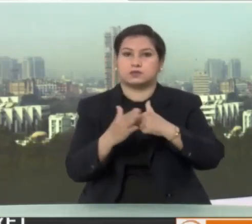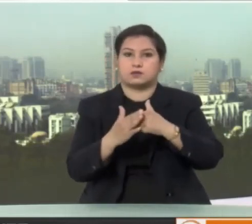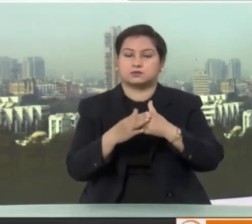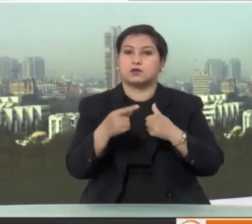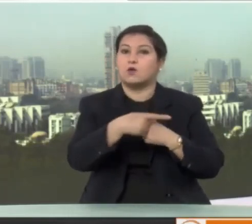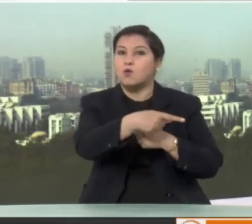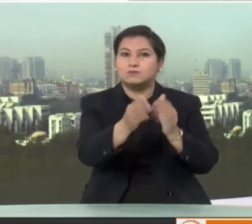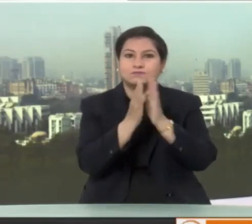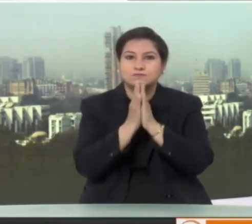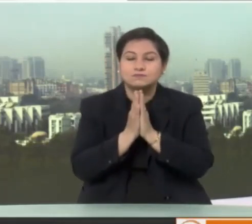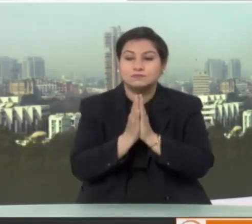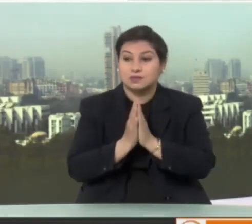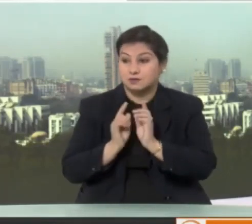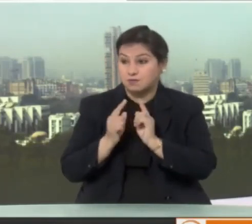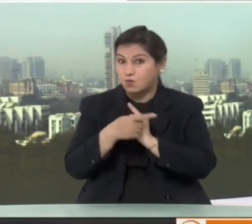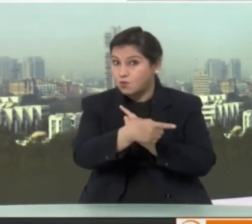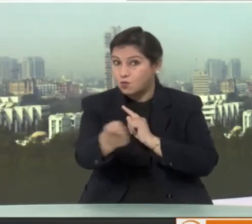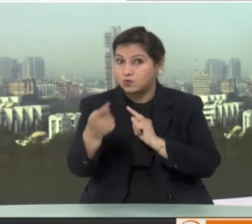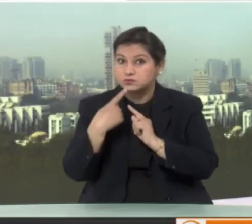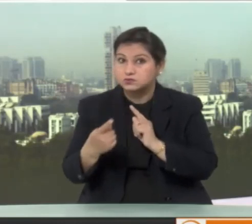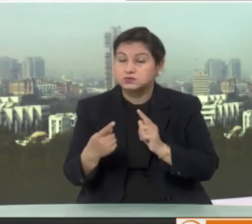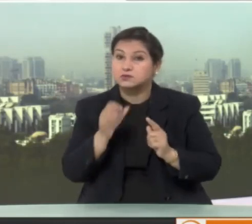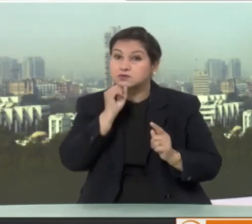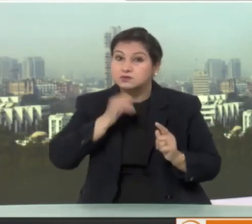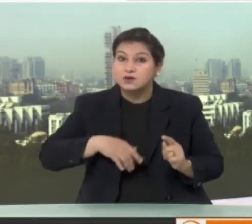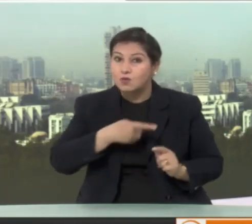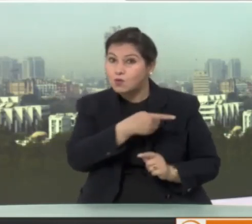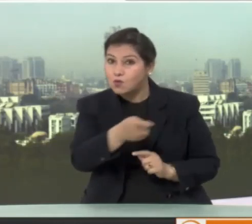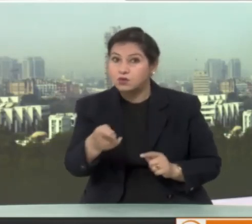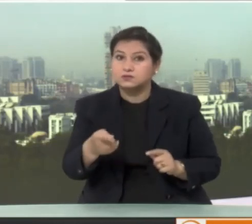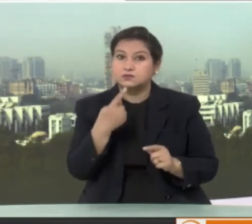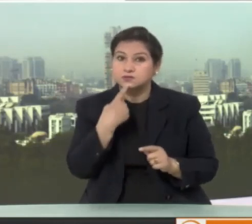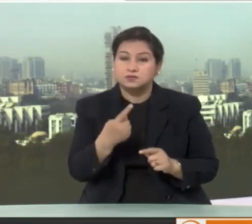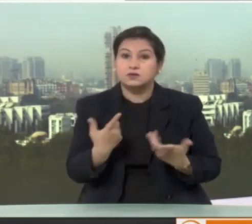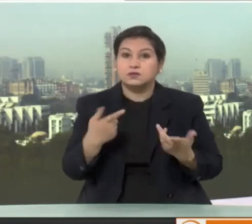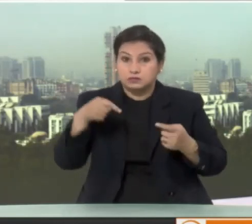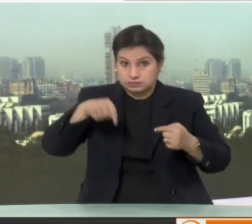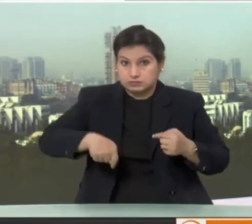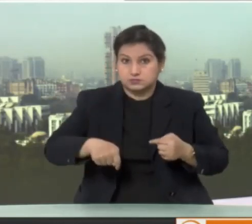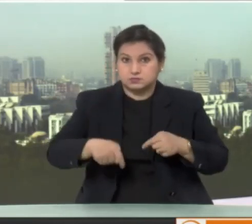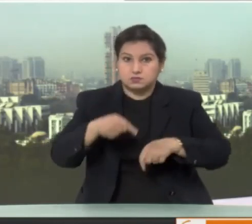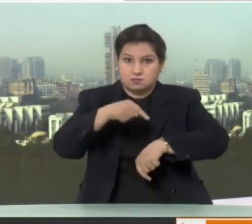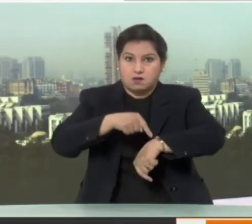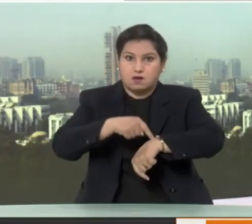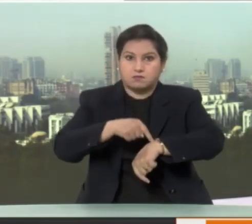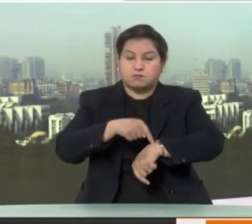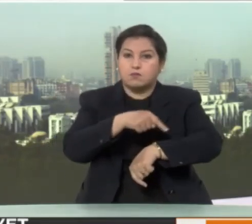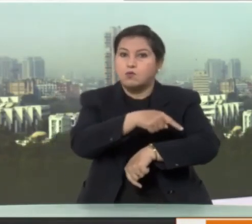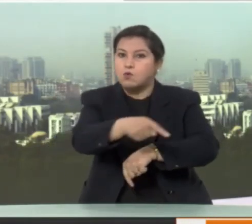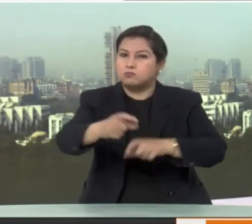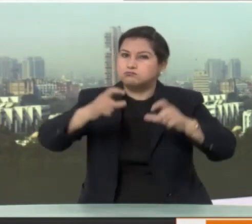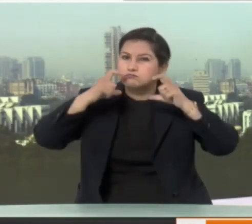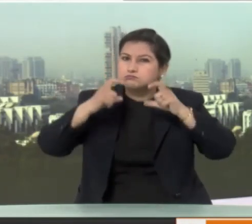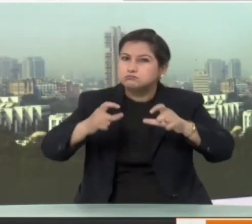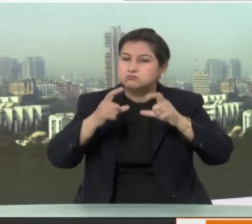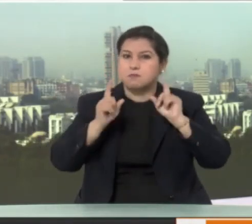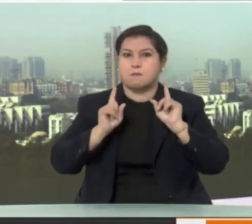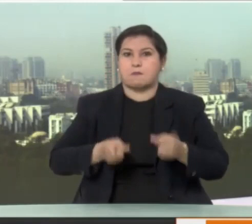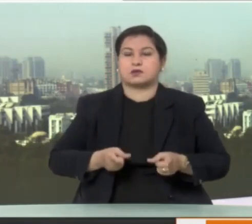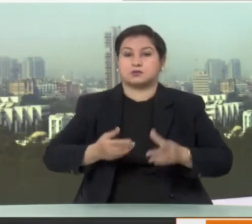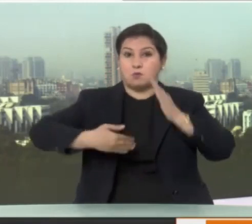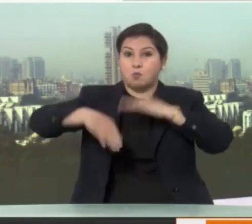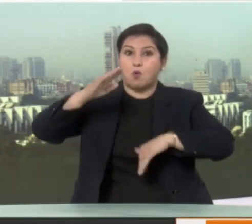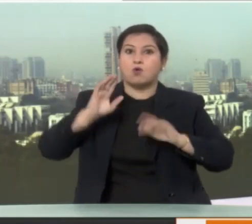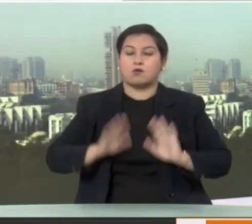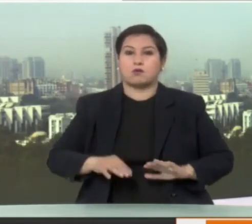appeal to his fellow citizens, especially the young Italians, he said that in this phase, more than ever, even when we